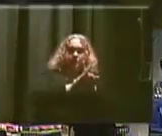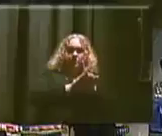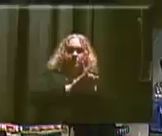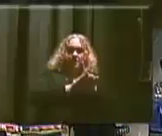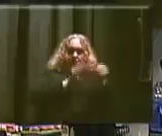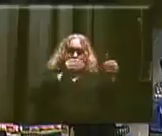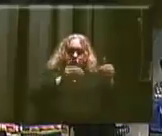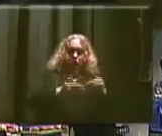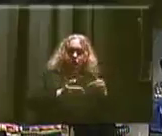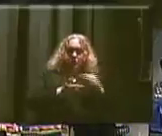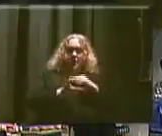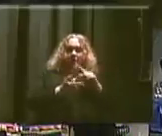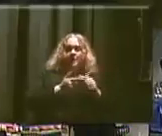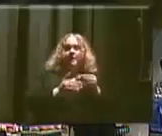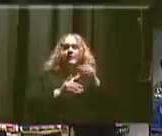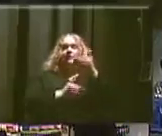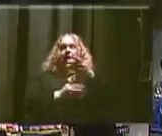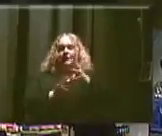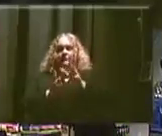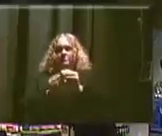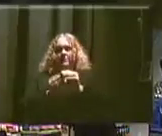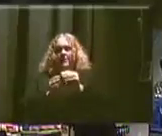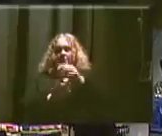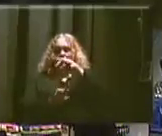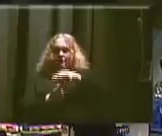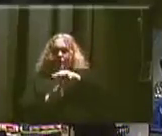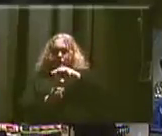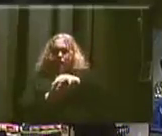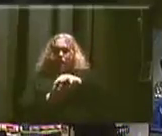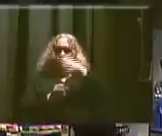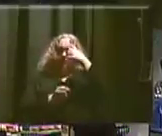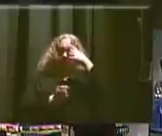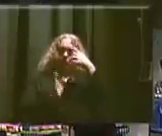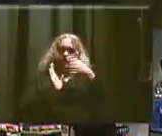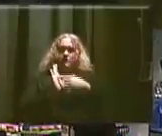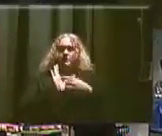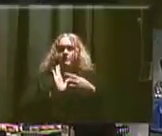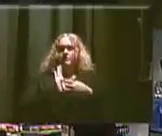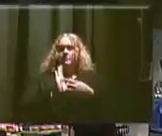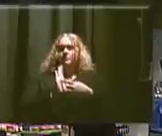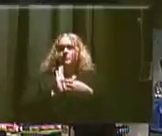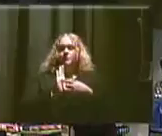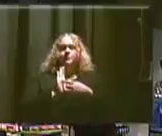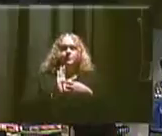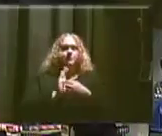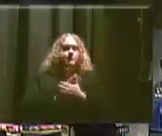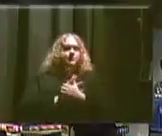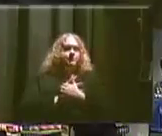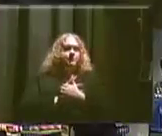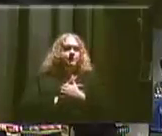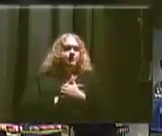a vote at the following meeting, such as we have a